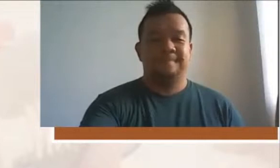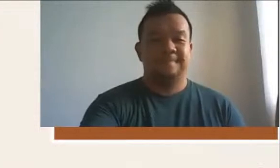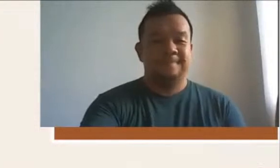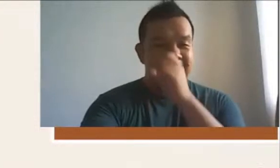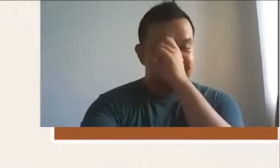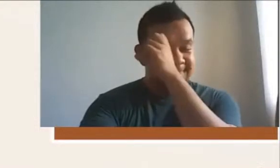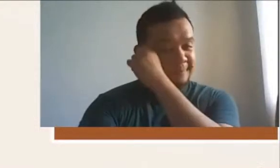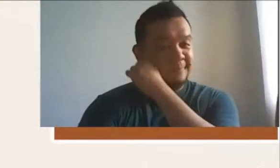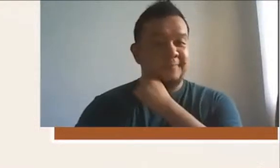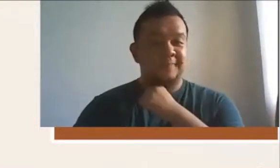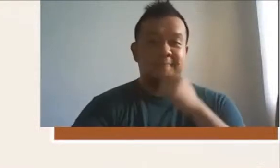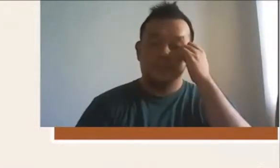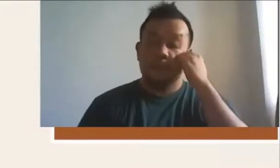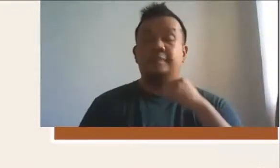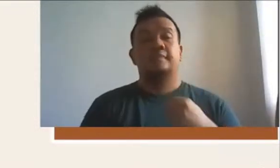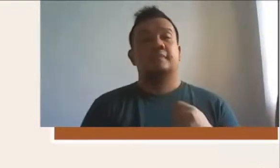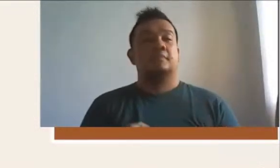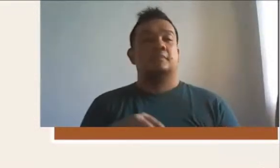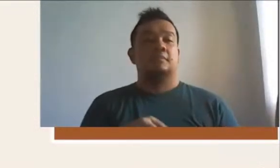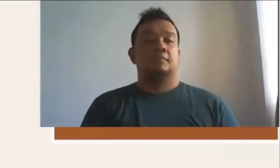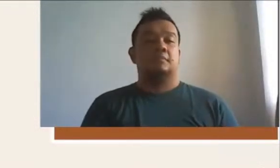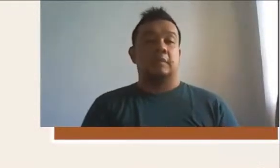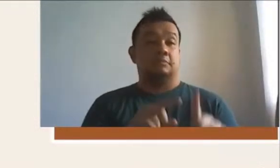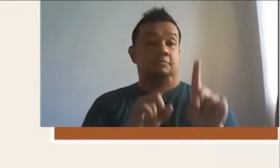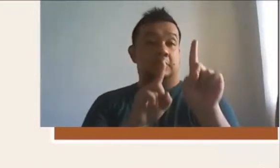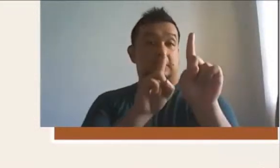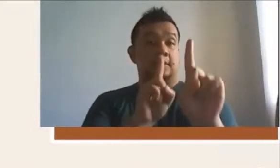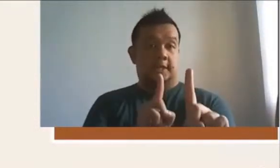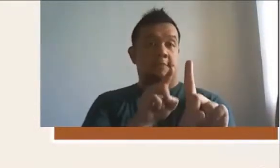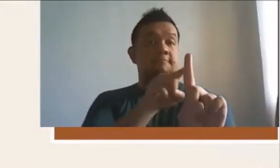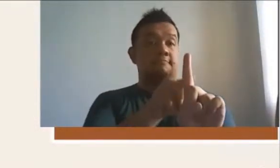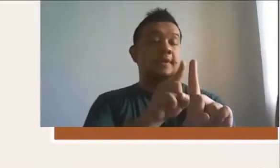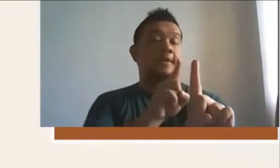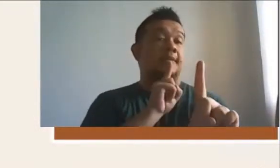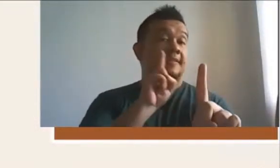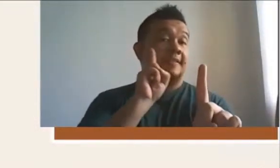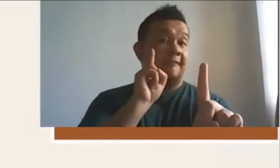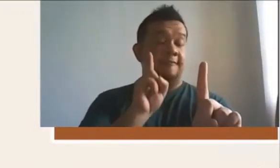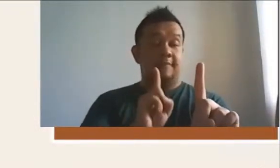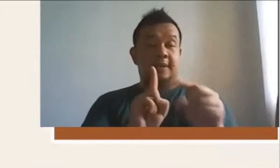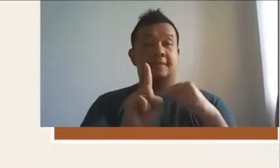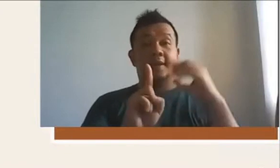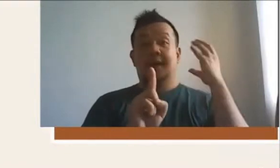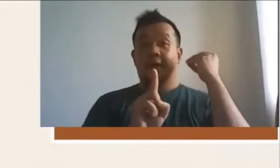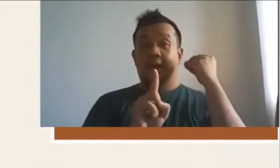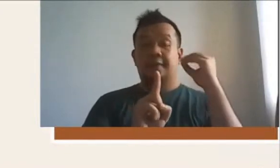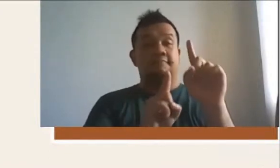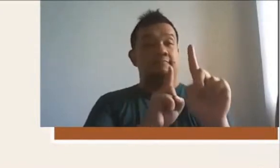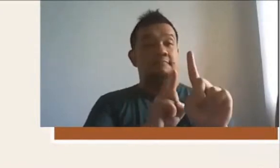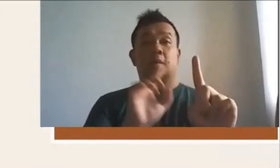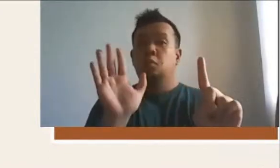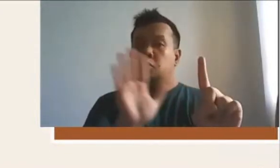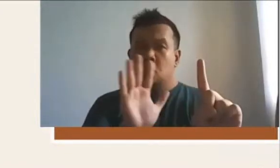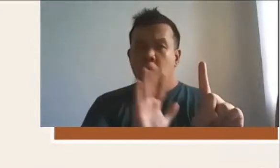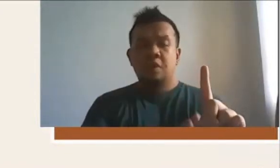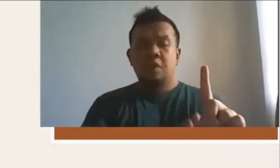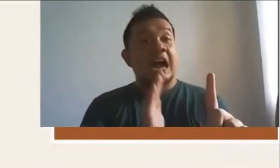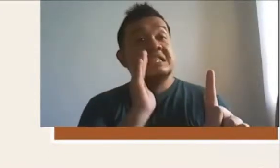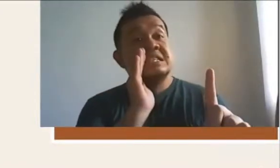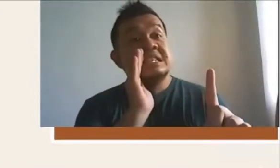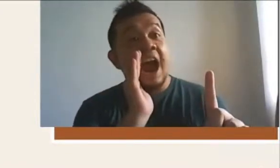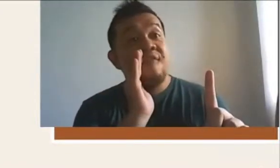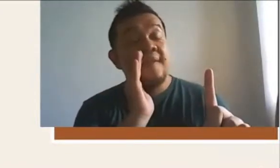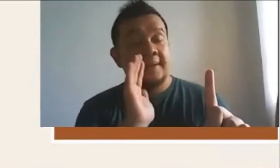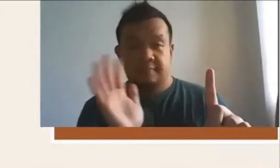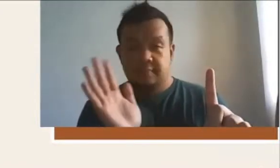So kung yung deaf ang nasa unahan mo at hearing ka, syempre kahit anong sigaw mo, hindi naman niya maririnig, or you don't do this also, it's not